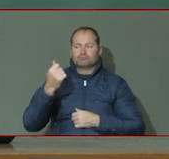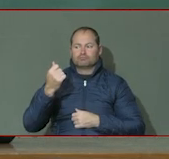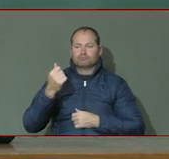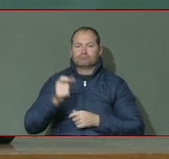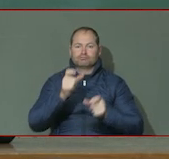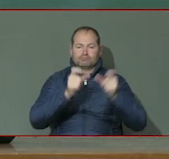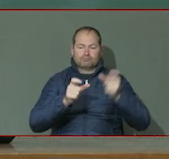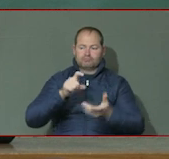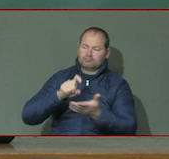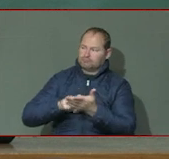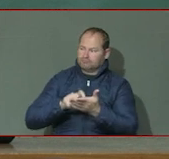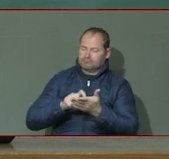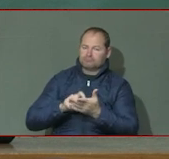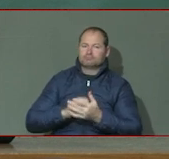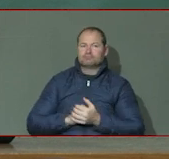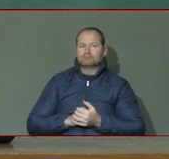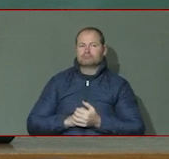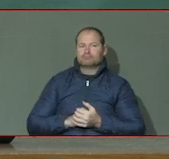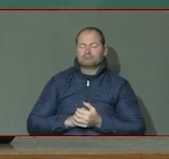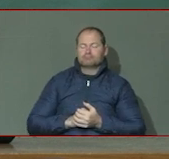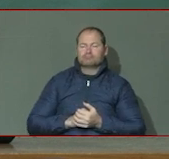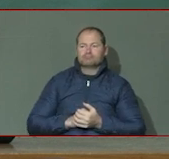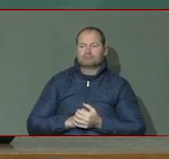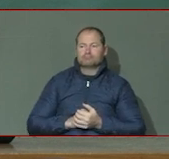So it's your debtors